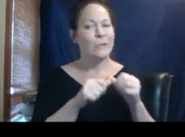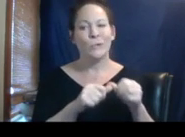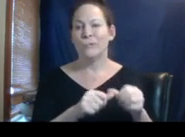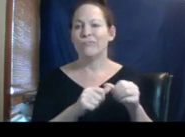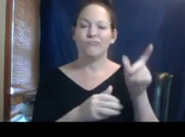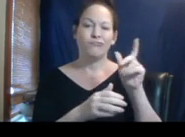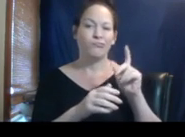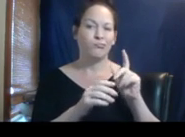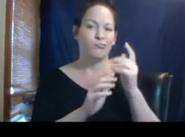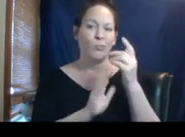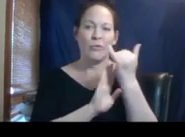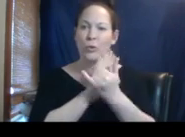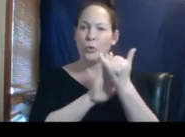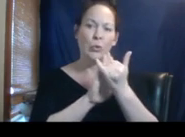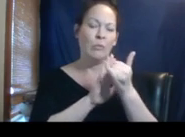3.